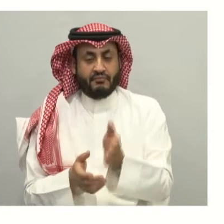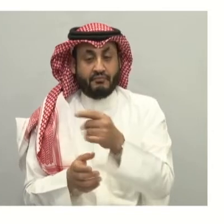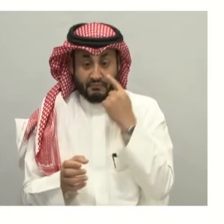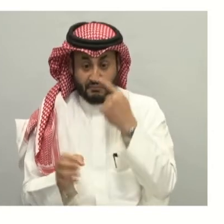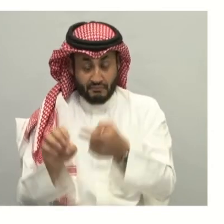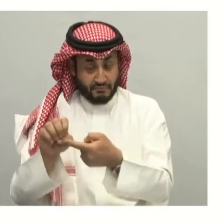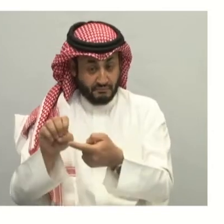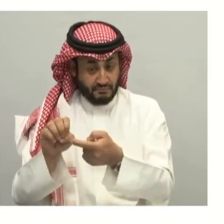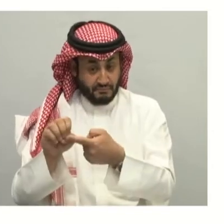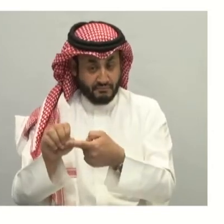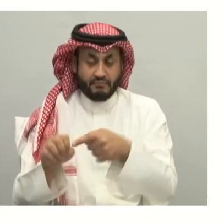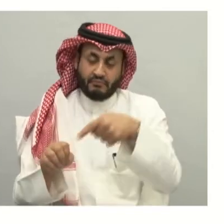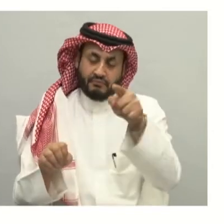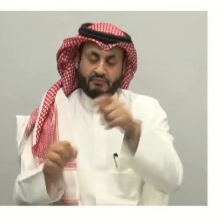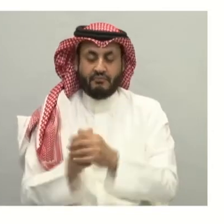Nine,